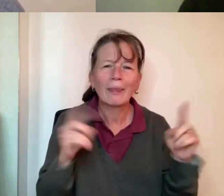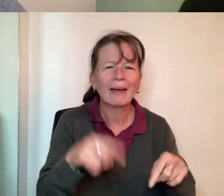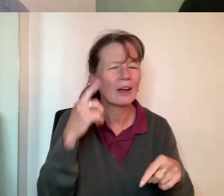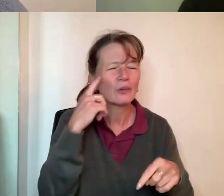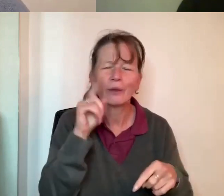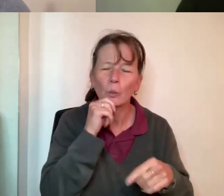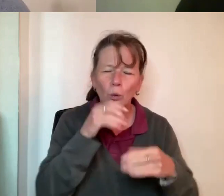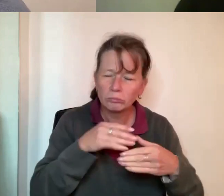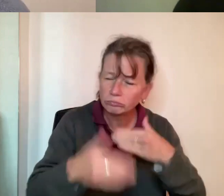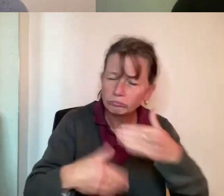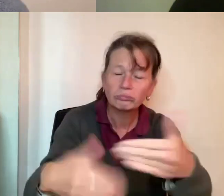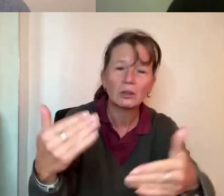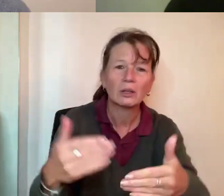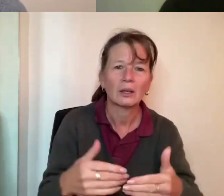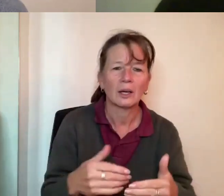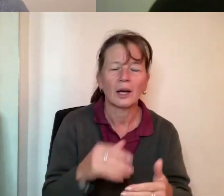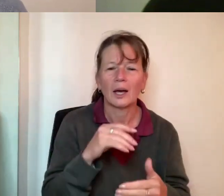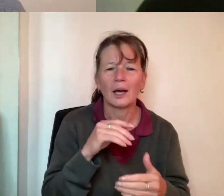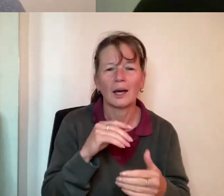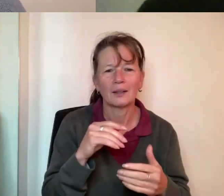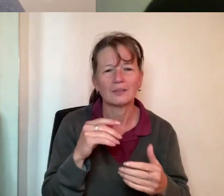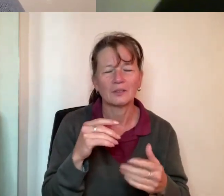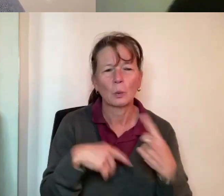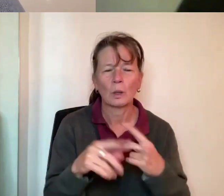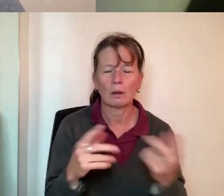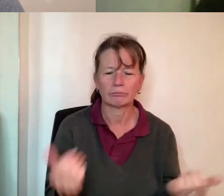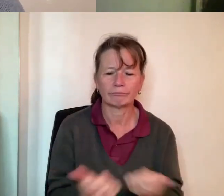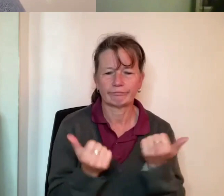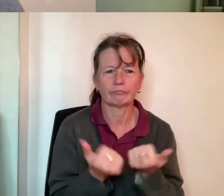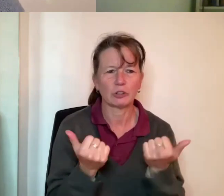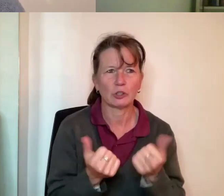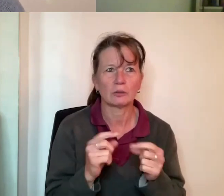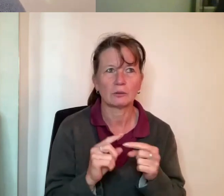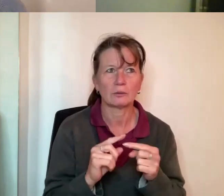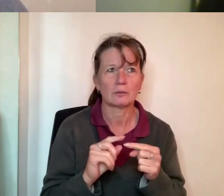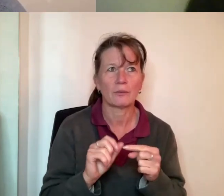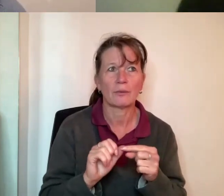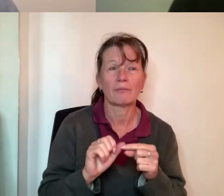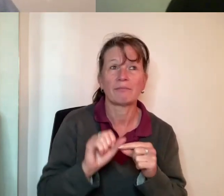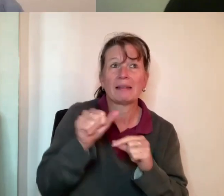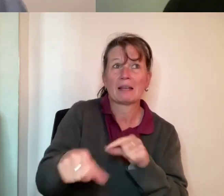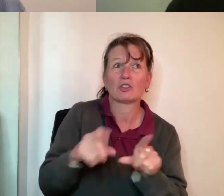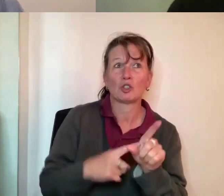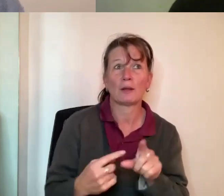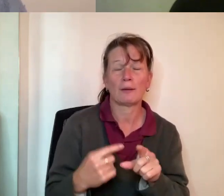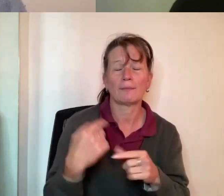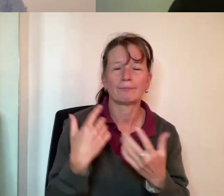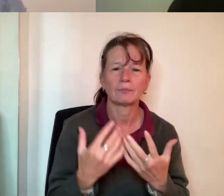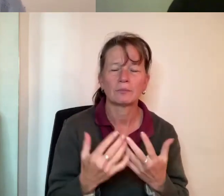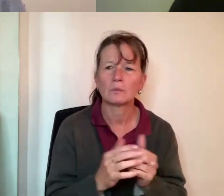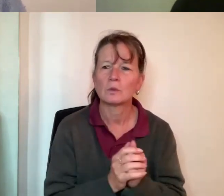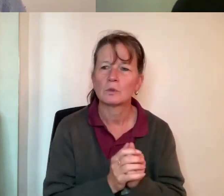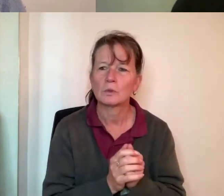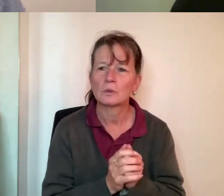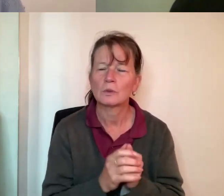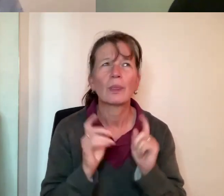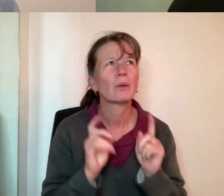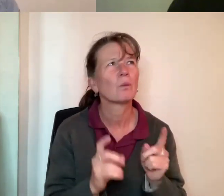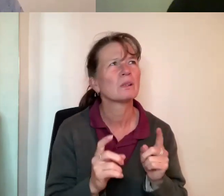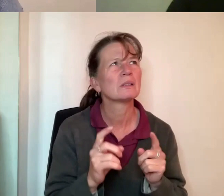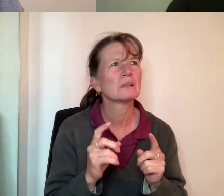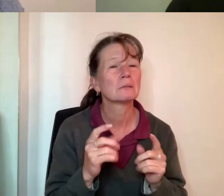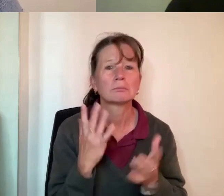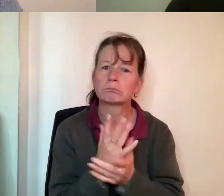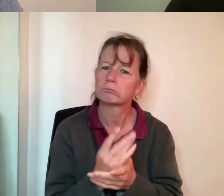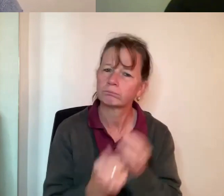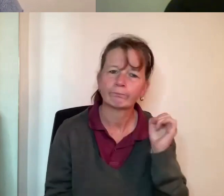forward as an all digital project, which we completed the following year. So that was uh, pivotal